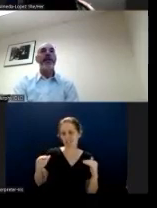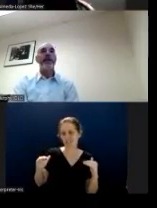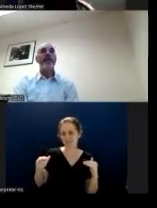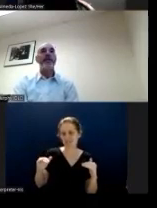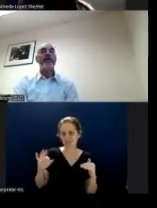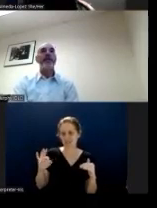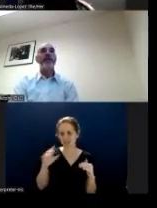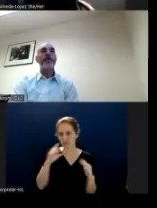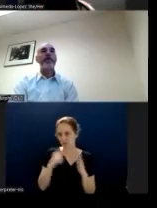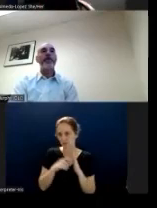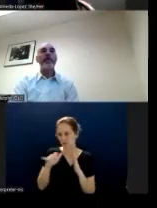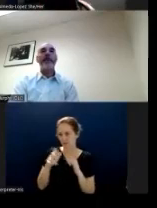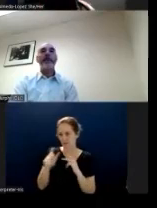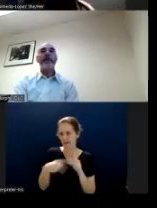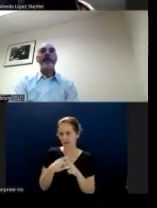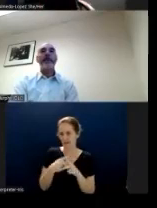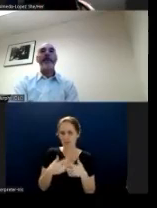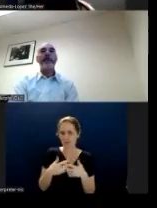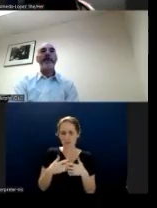encounter that.